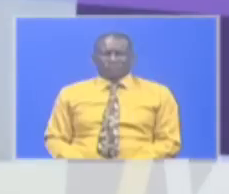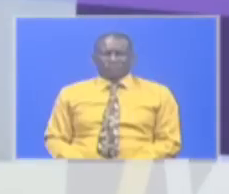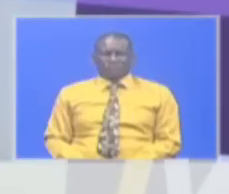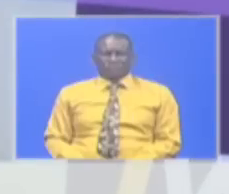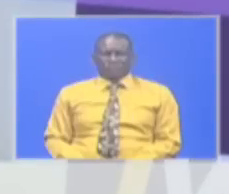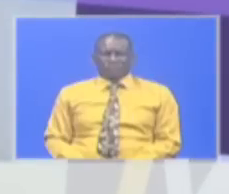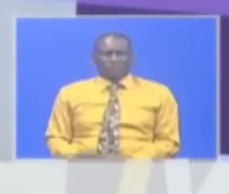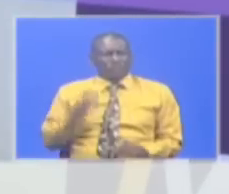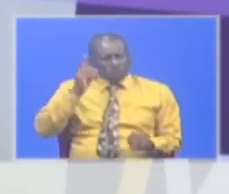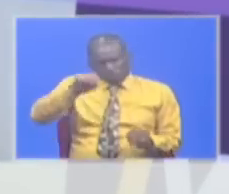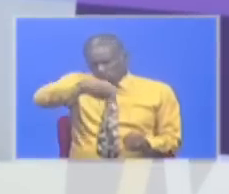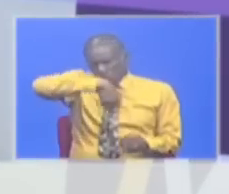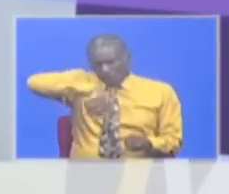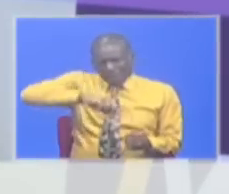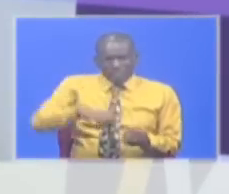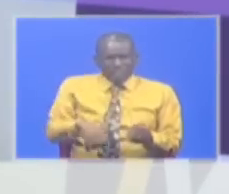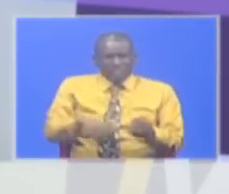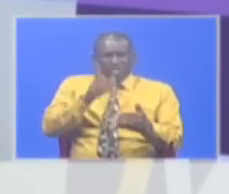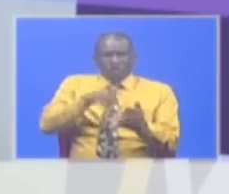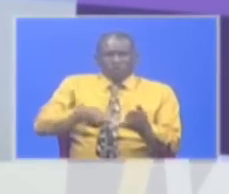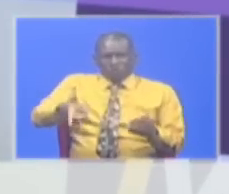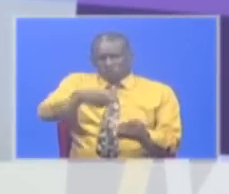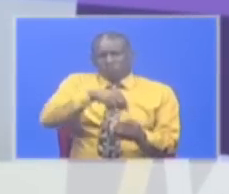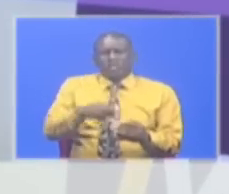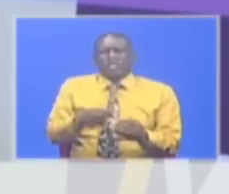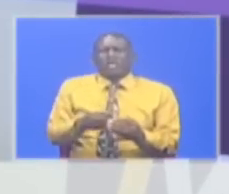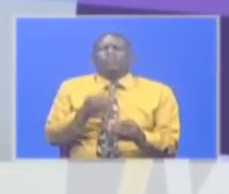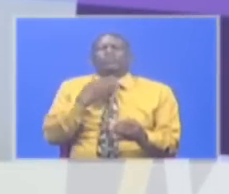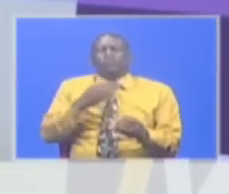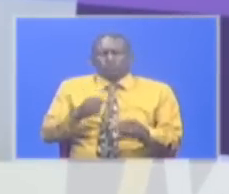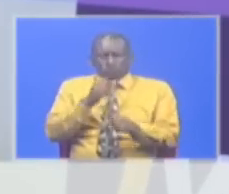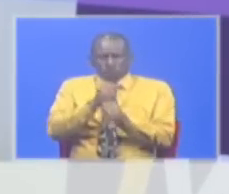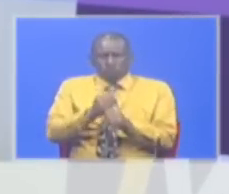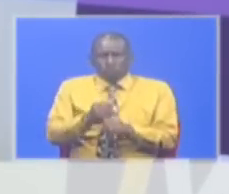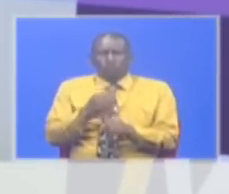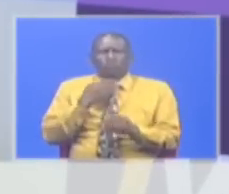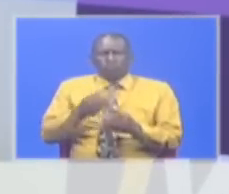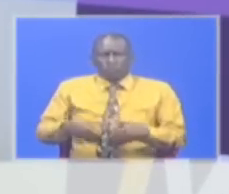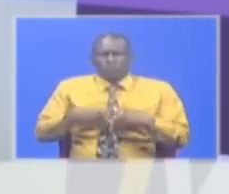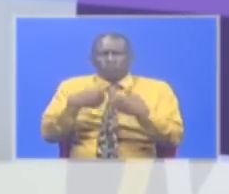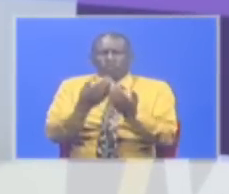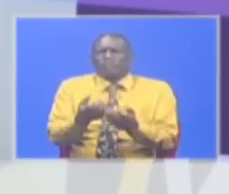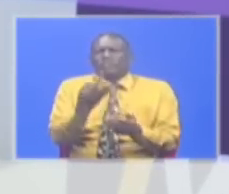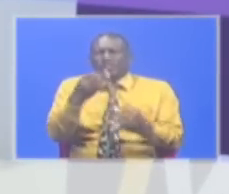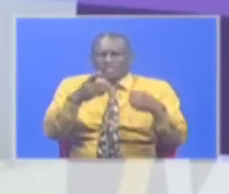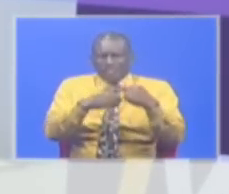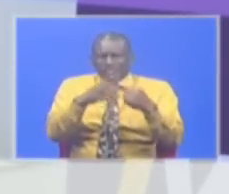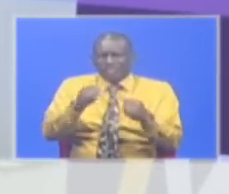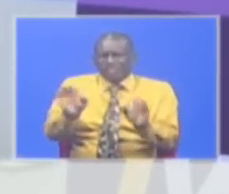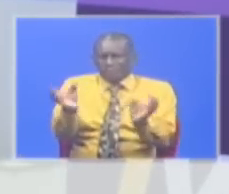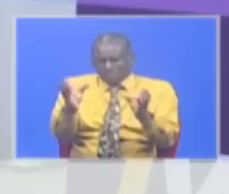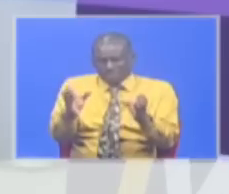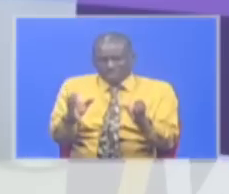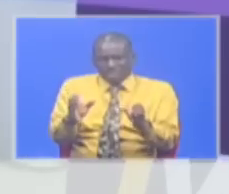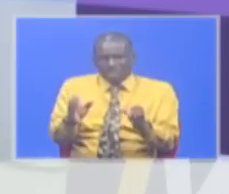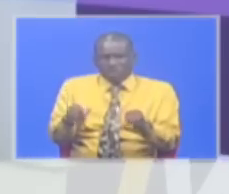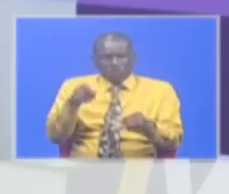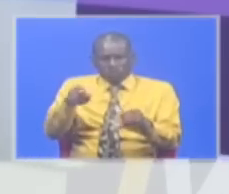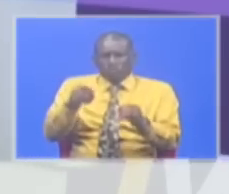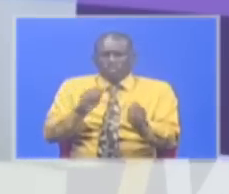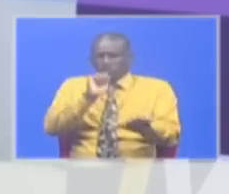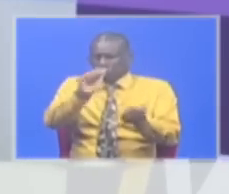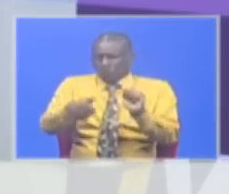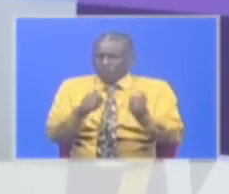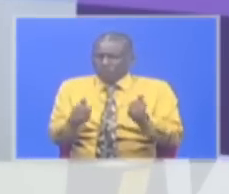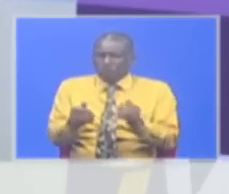For us, what we are coming to do is to provide a 360 media solution for this event, and to say